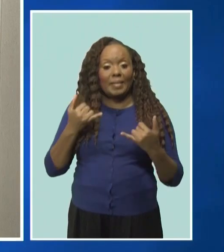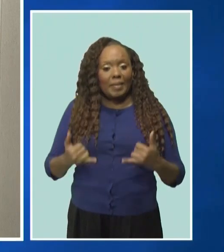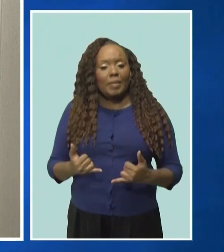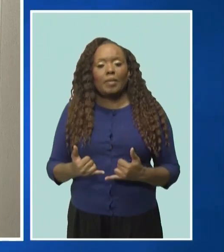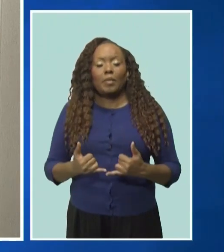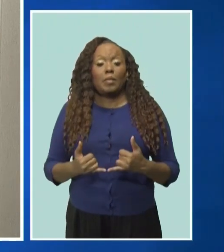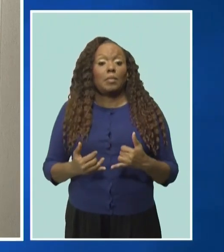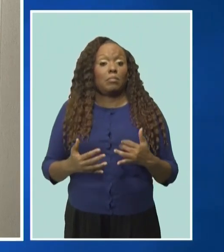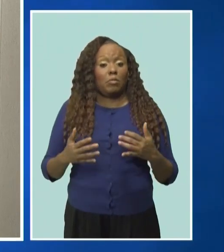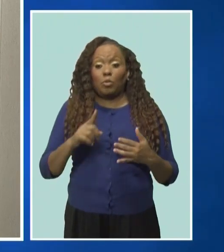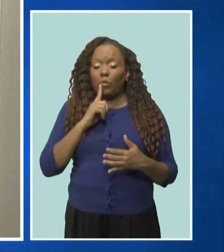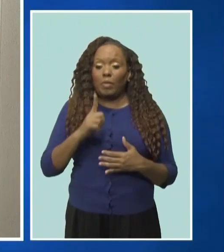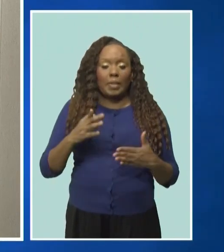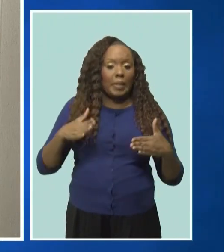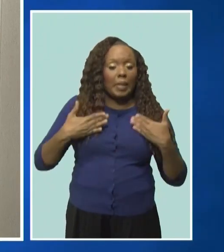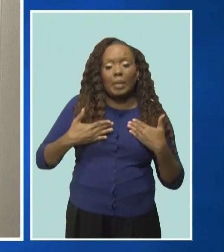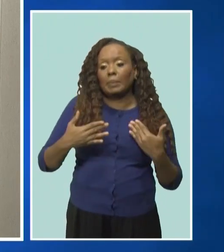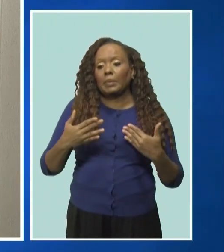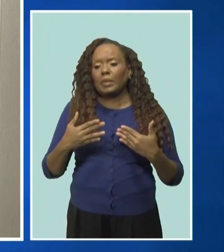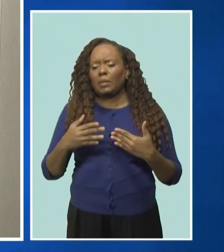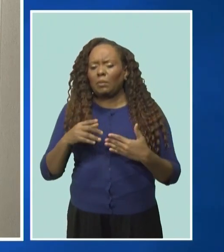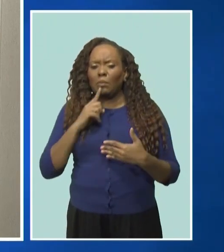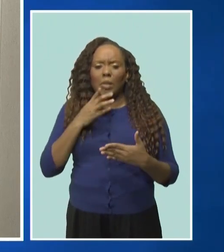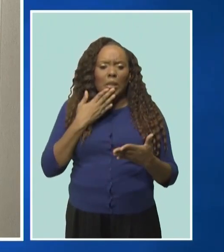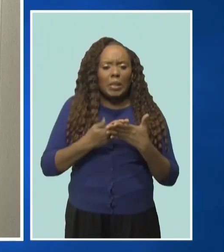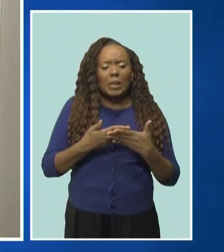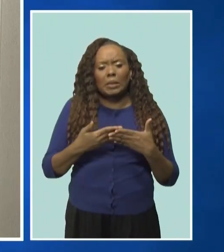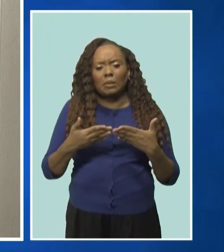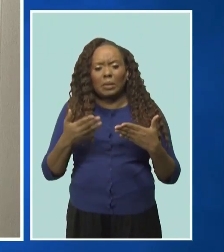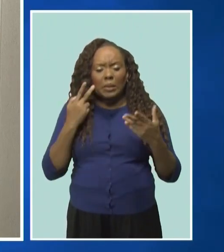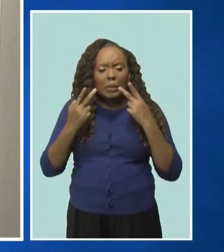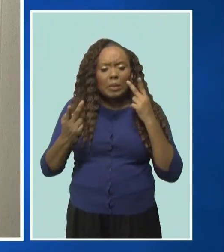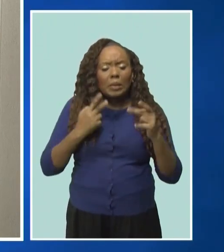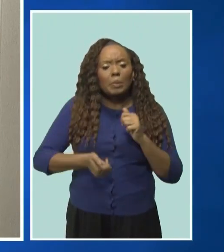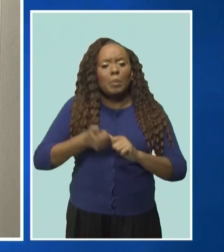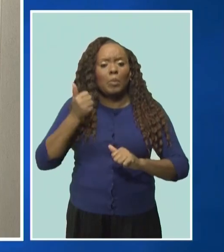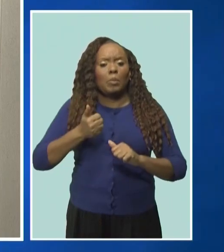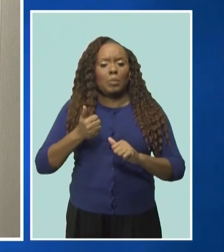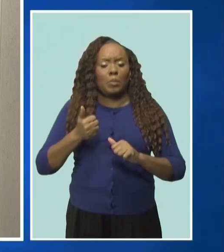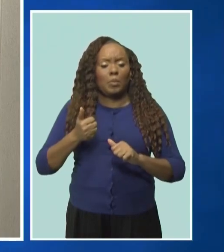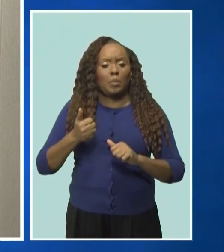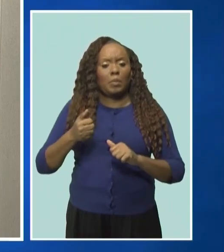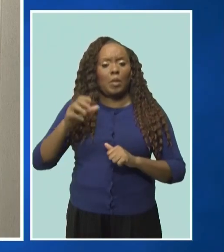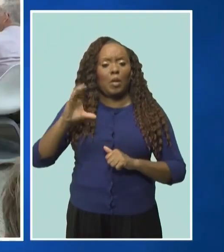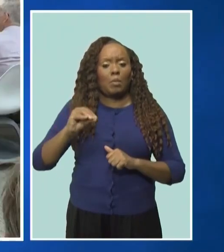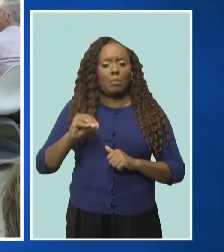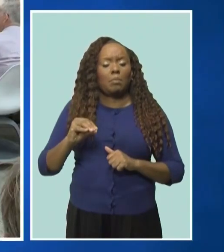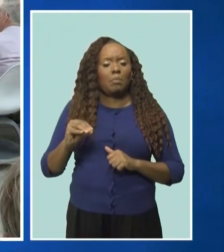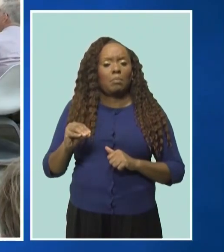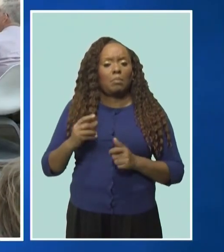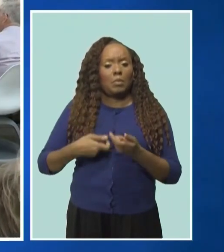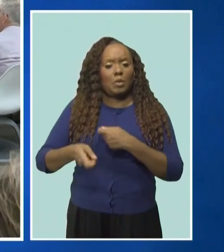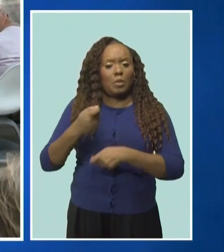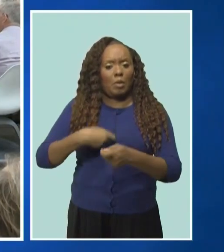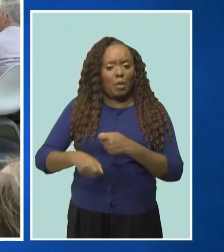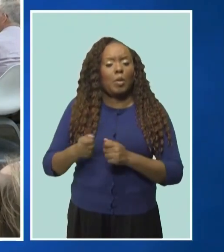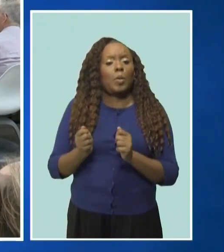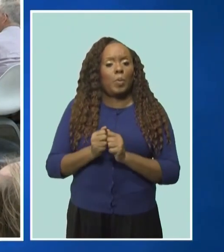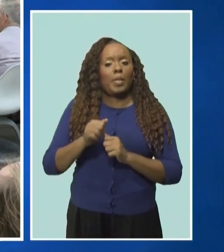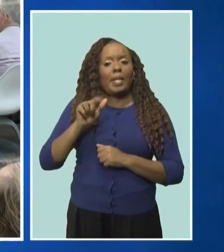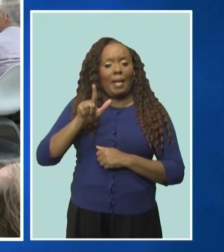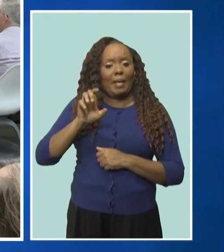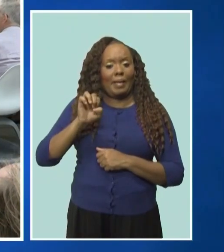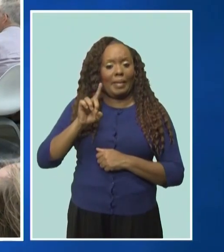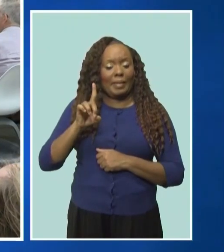the majority and a strong majority of companies had already adopted LED lights. He says the next move is to take